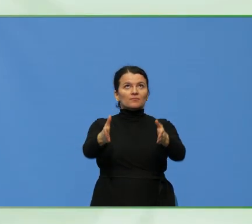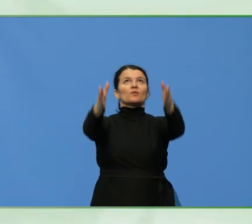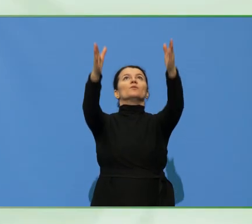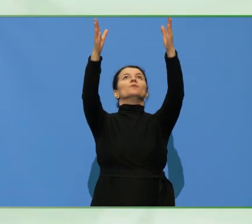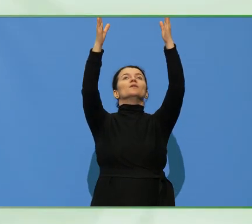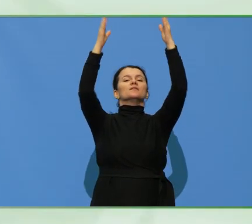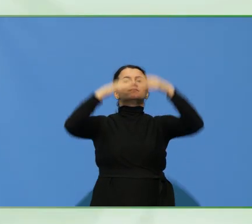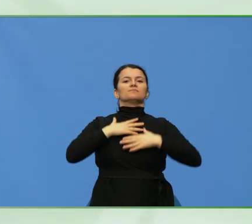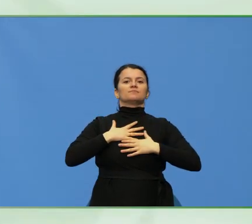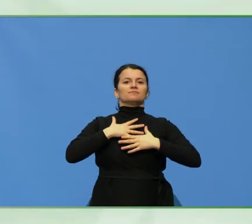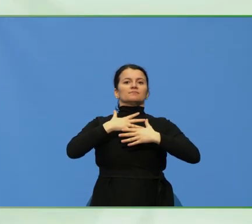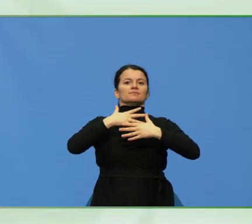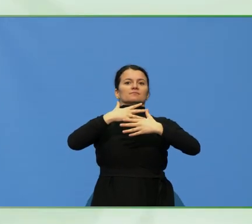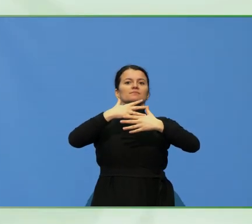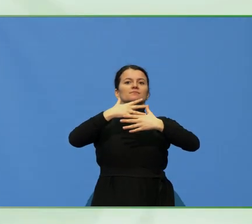breath in.